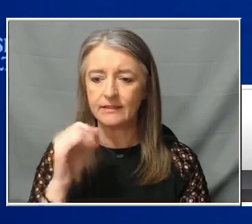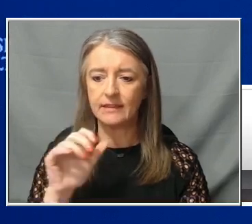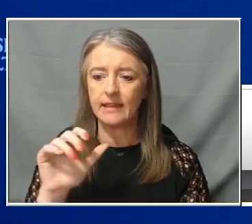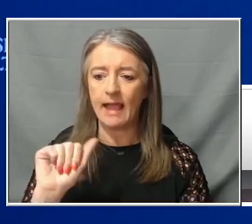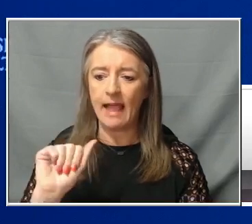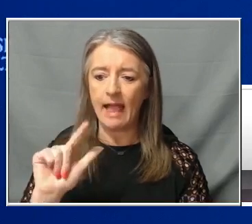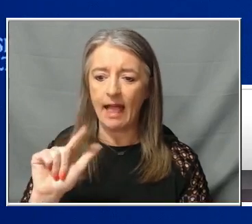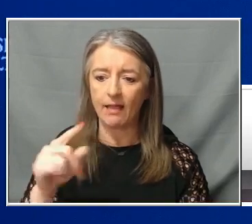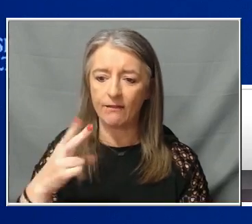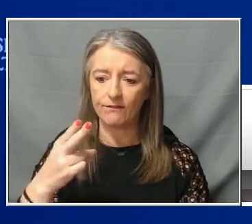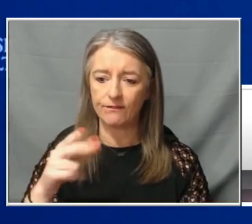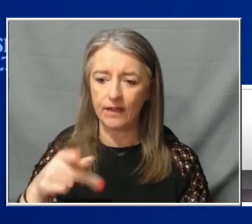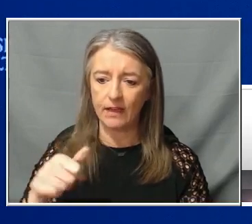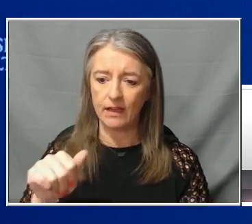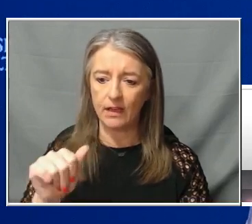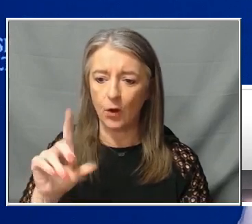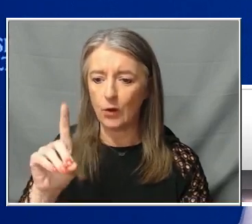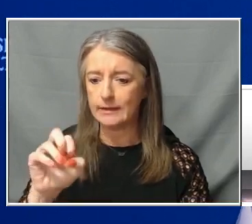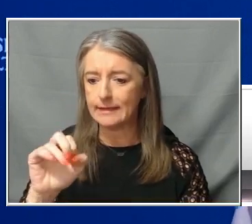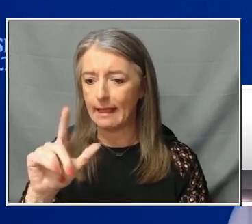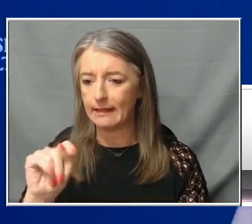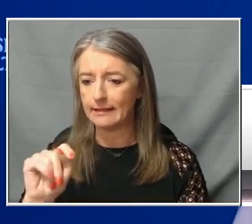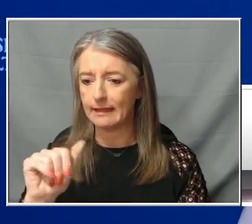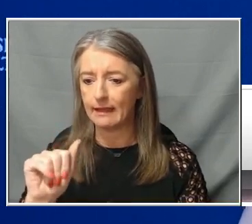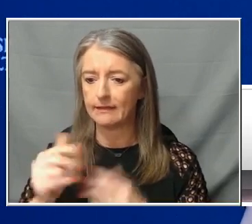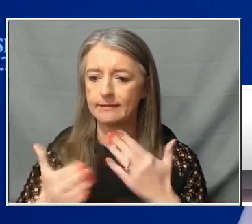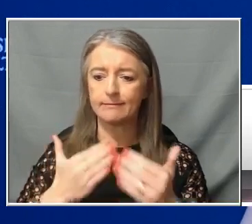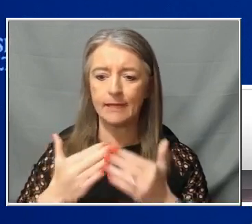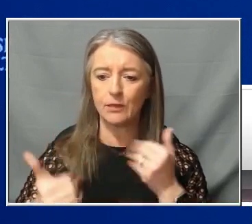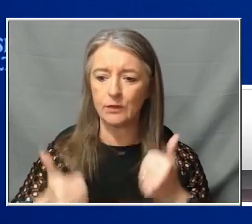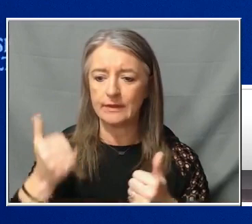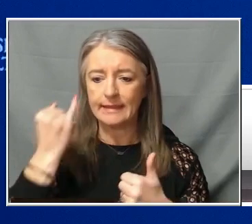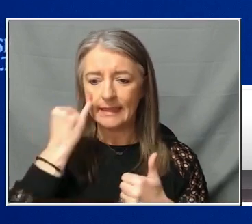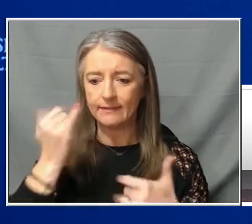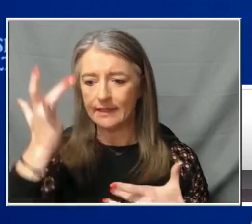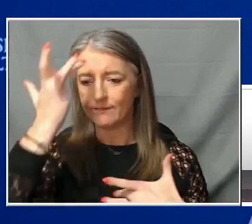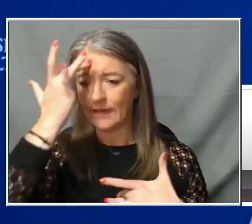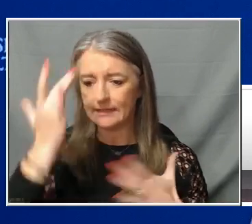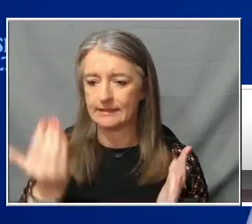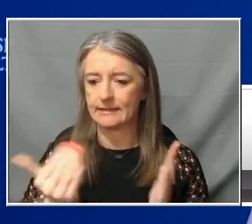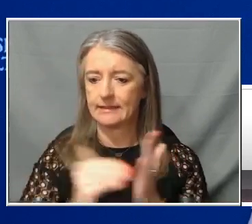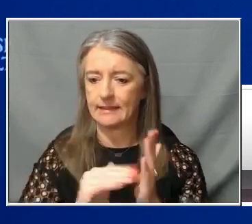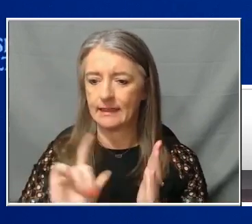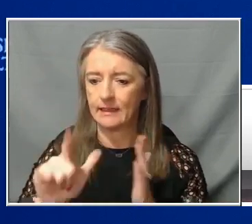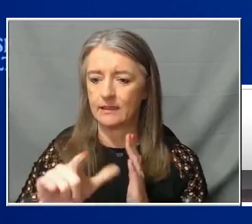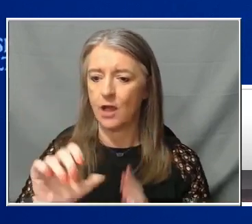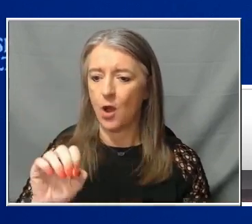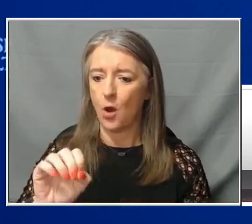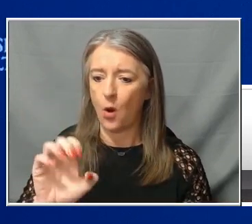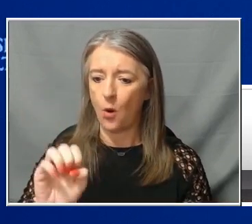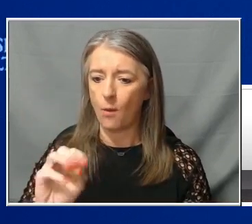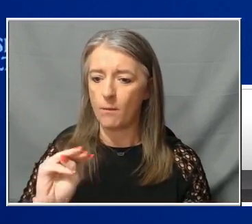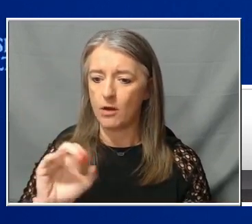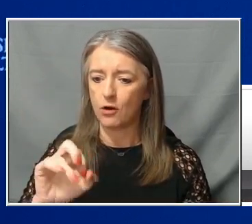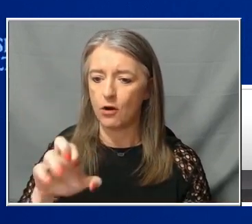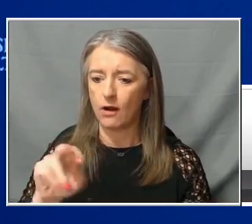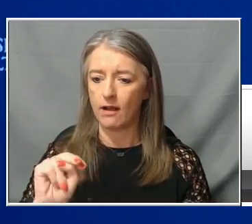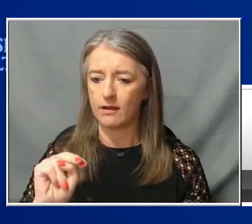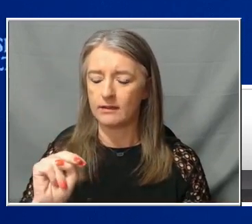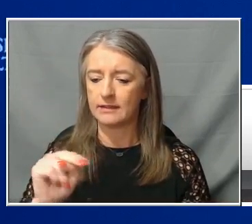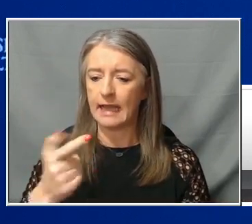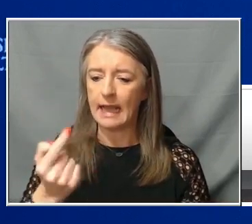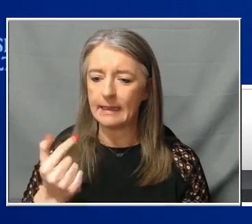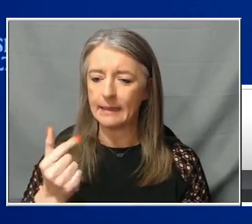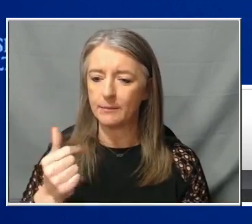no matter what previous variant, if they are infected later on with an Omicron variant, they did seem to have a little